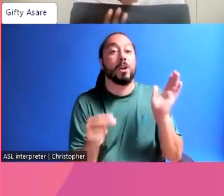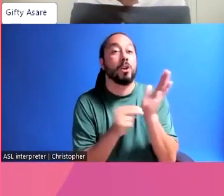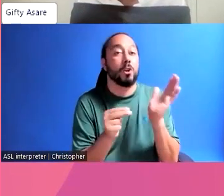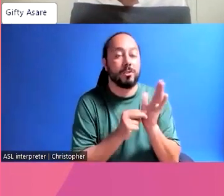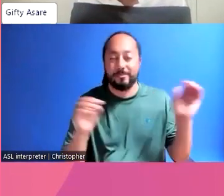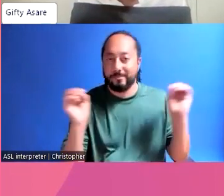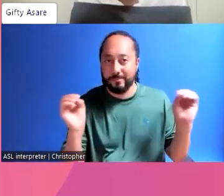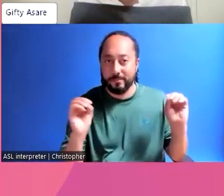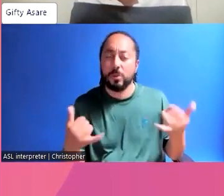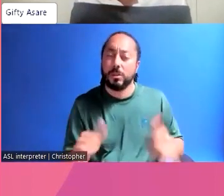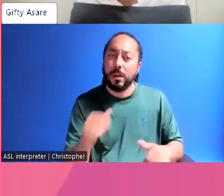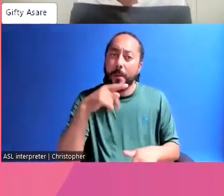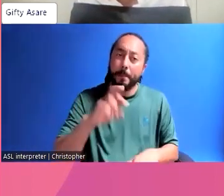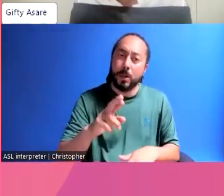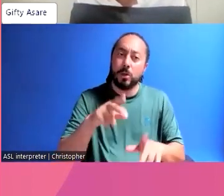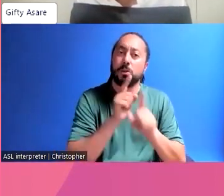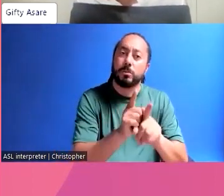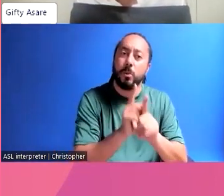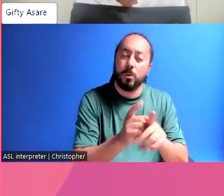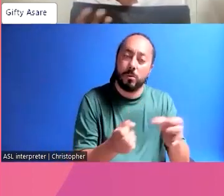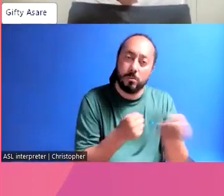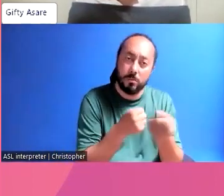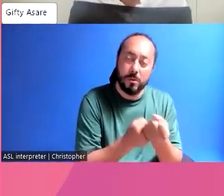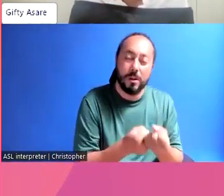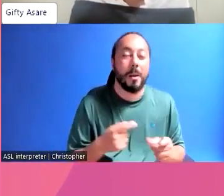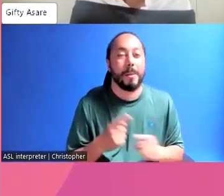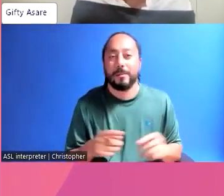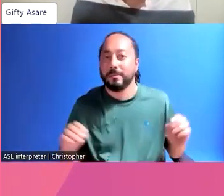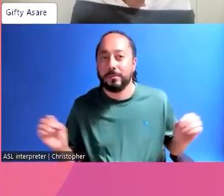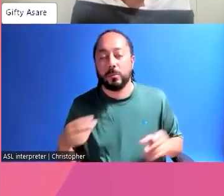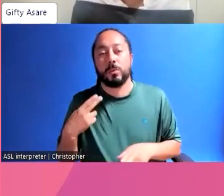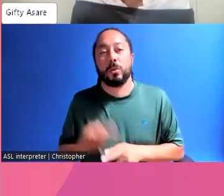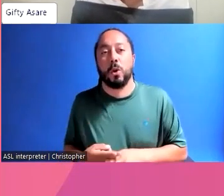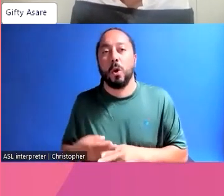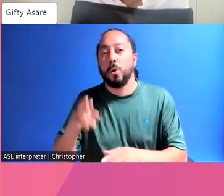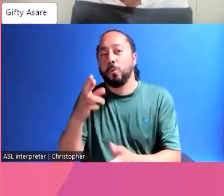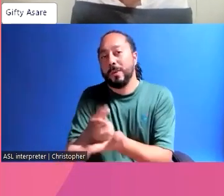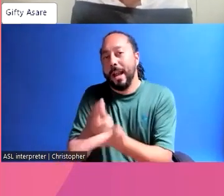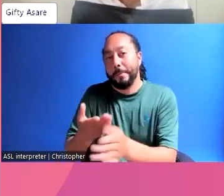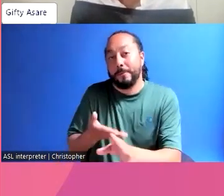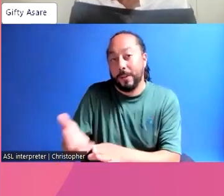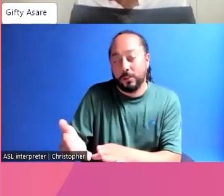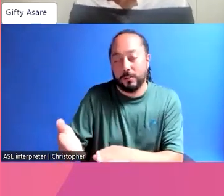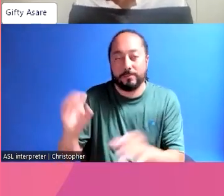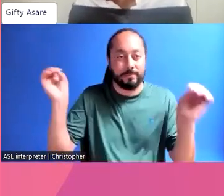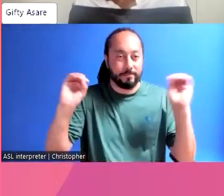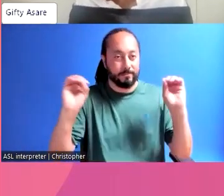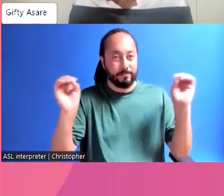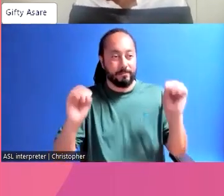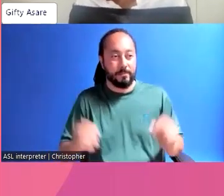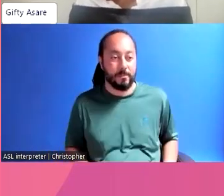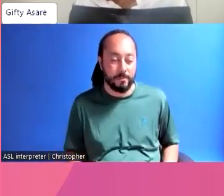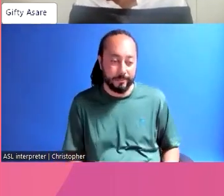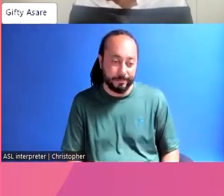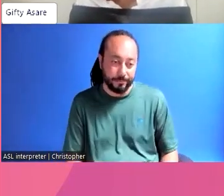was still peer support, but there was no facilitation by what we would consider a rehab professional or a professional. And